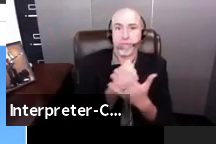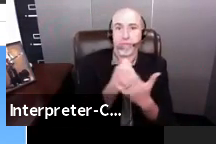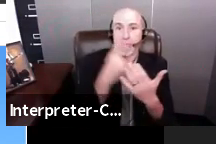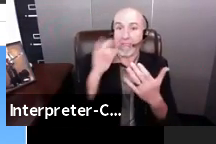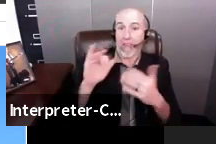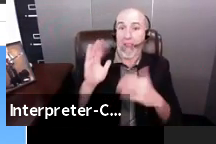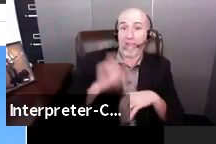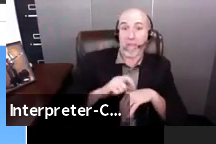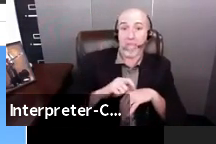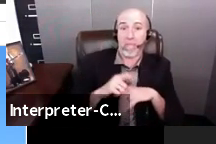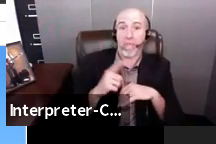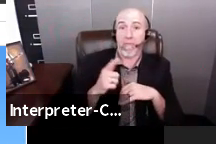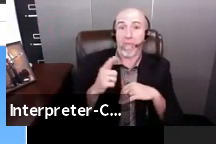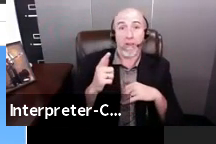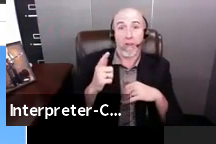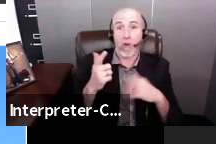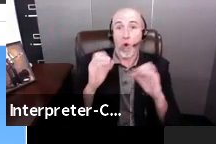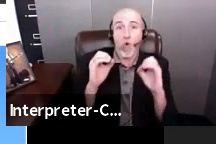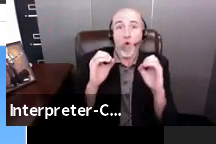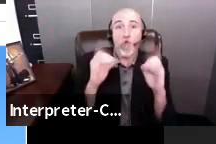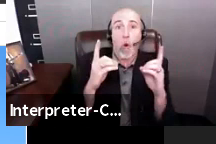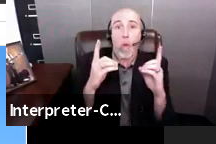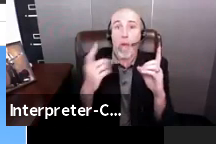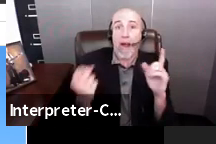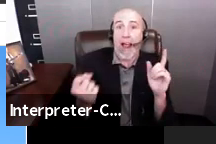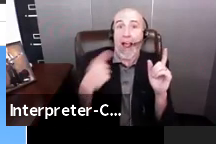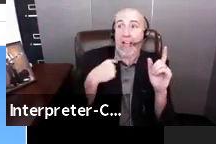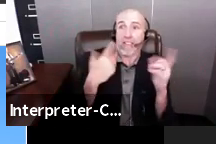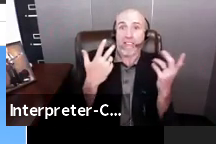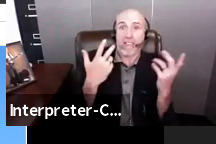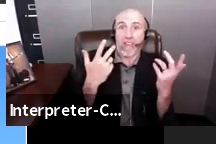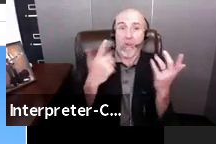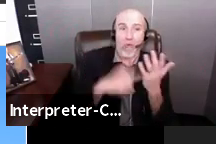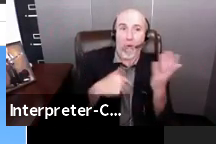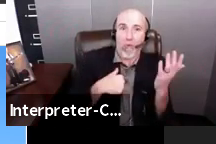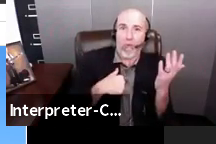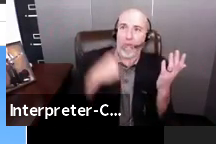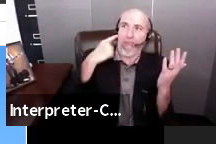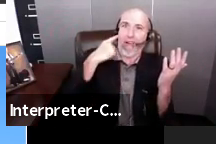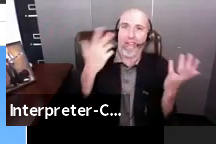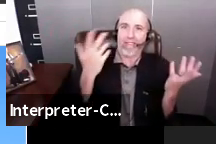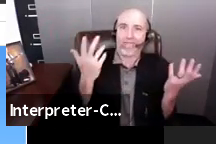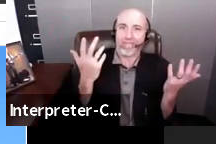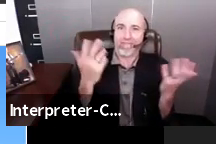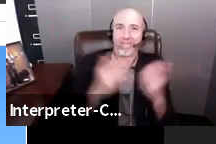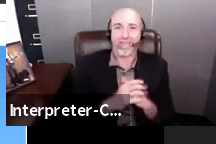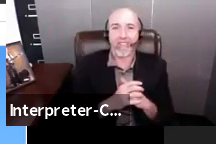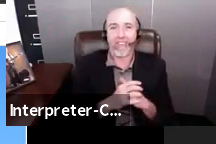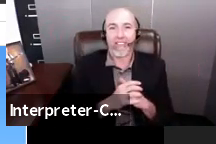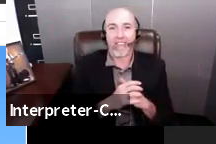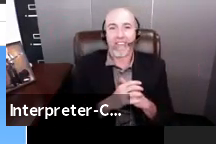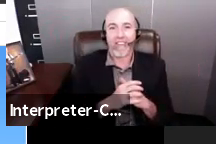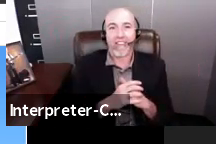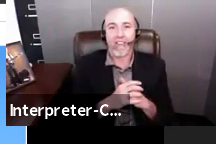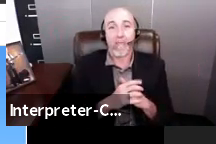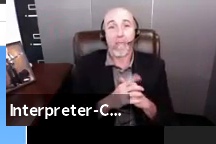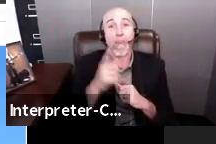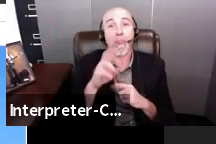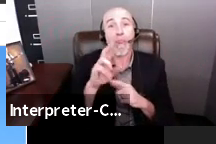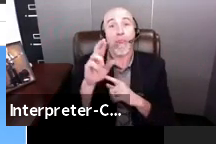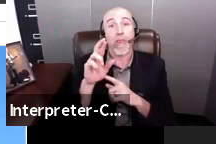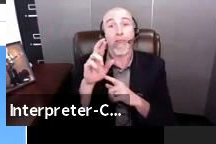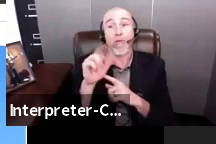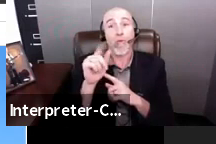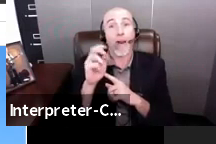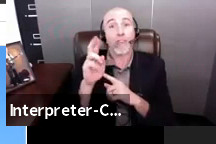time, nobody asked us what we thought. The Rangers